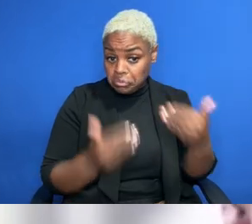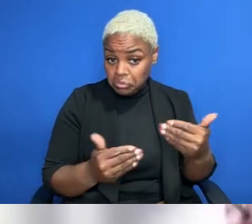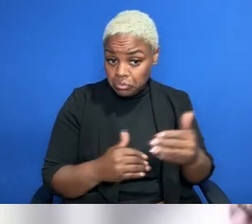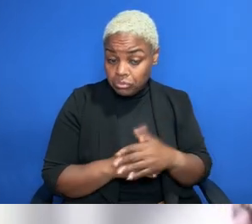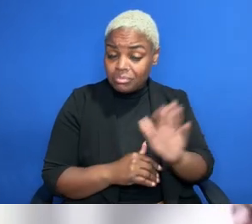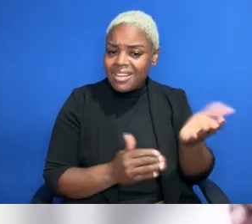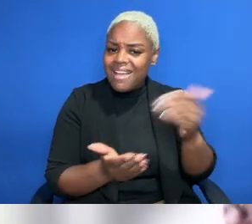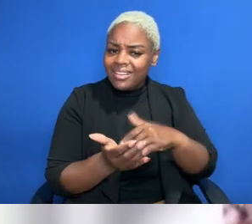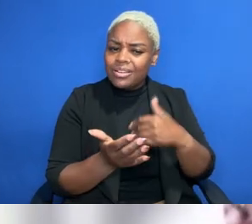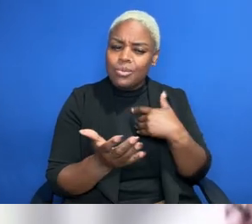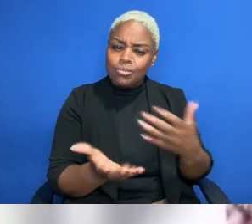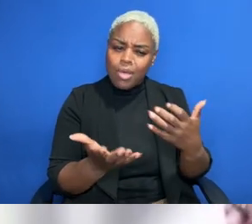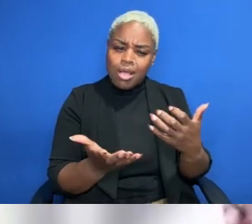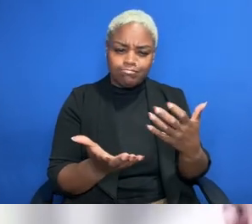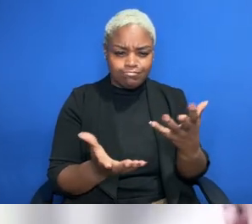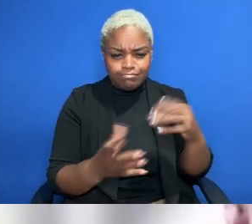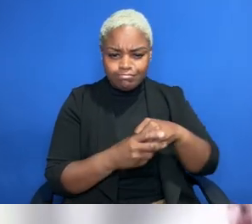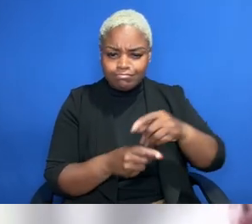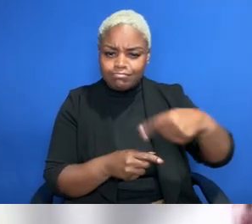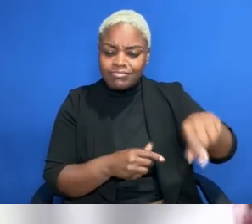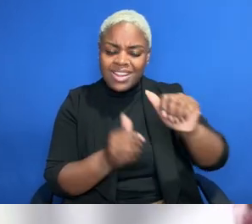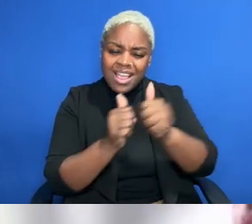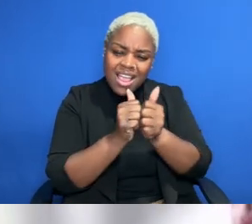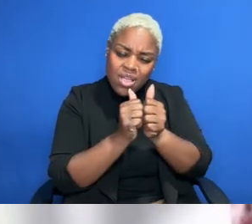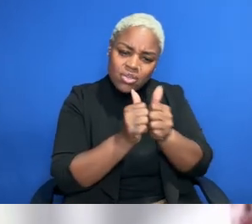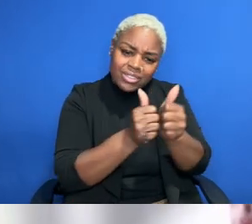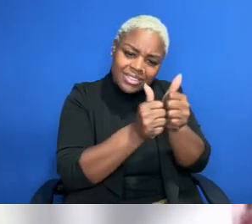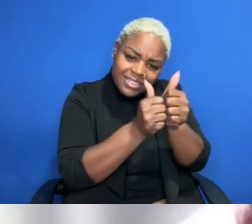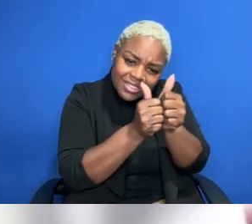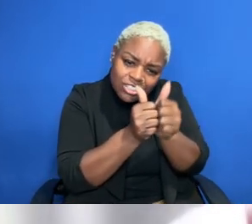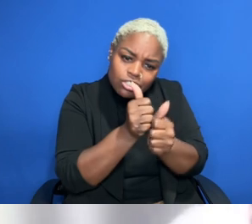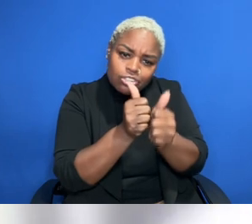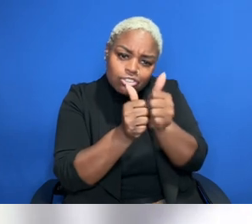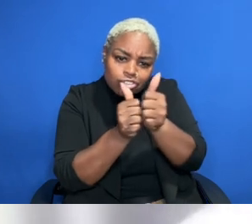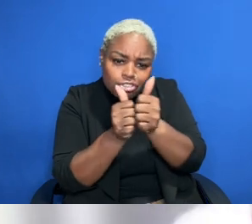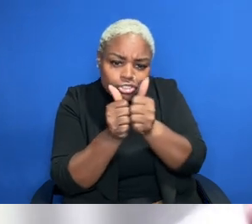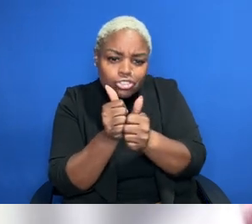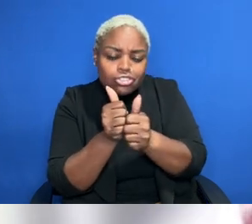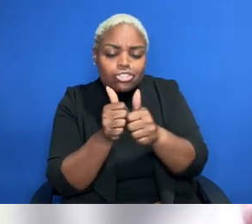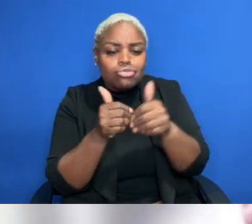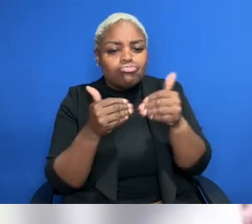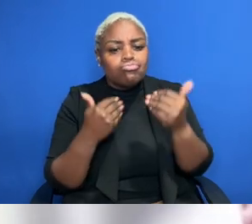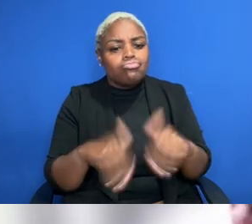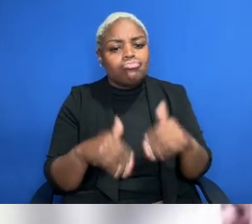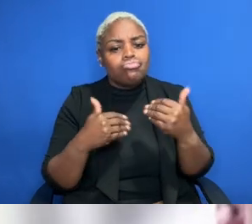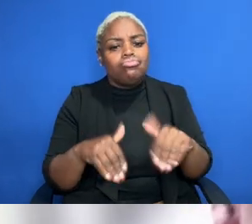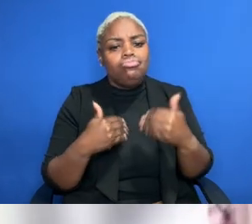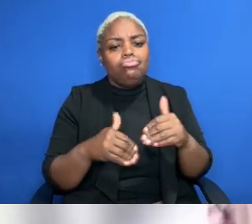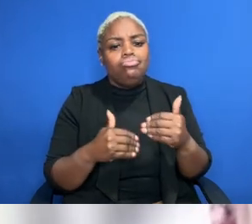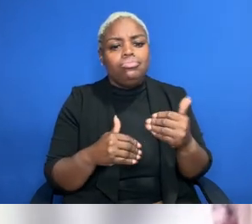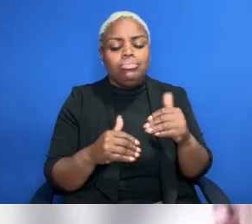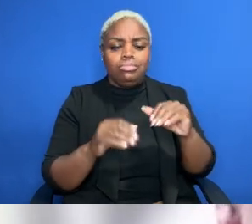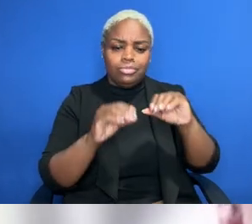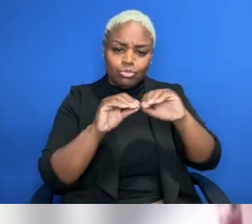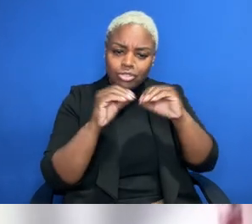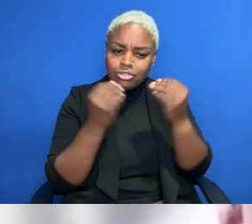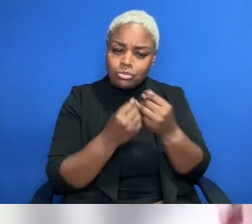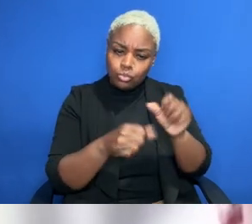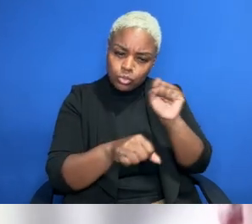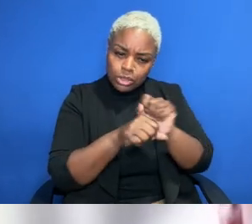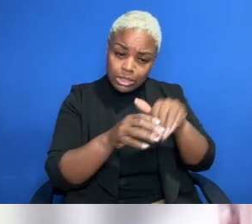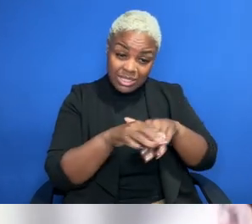Federation, if we could. And again, what we want to impart upon you is how each